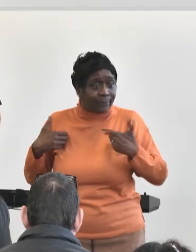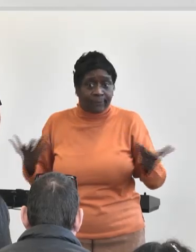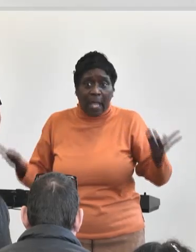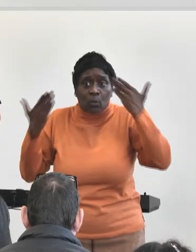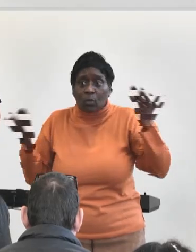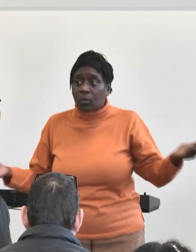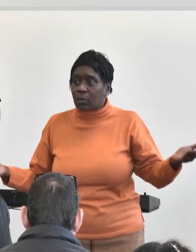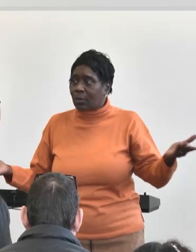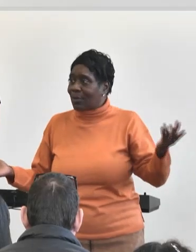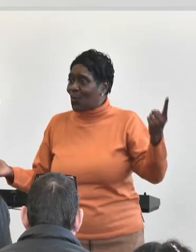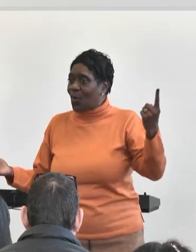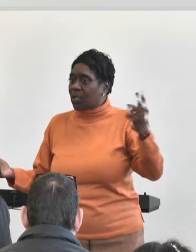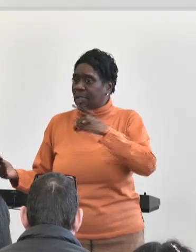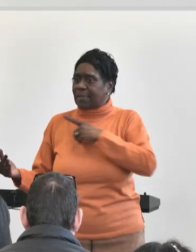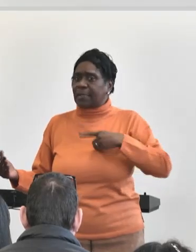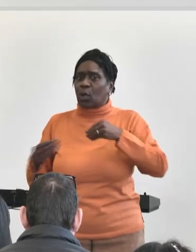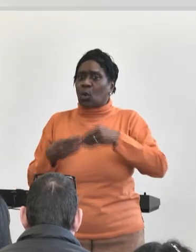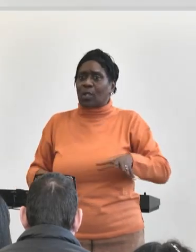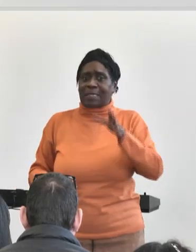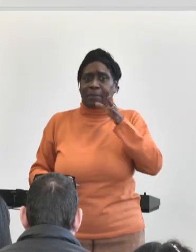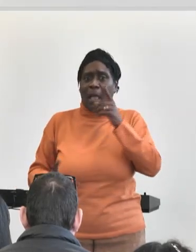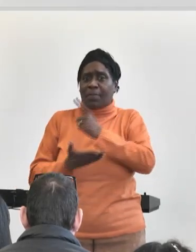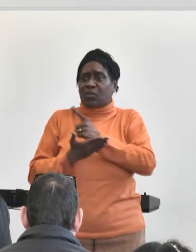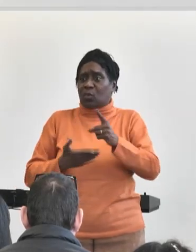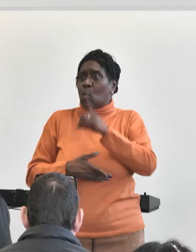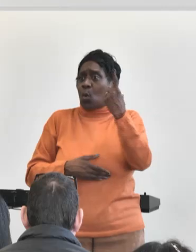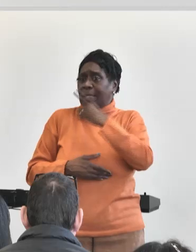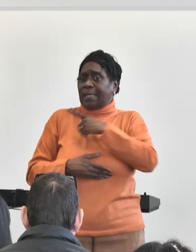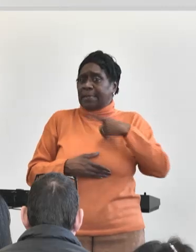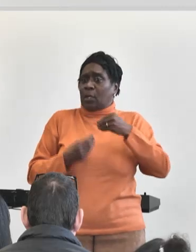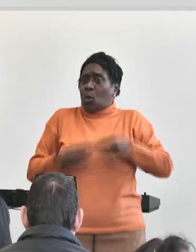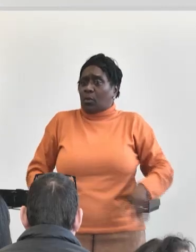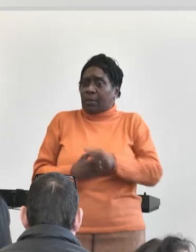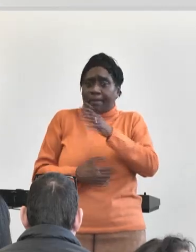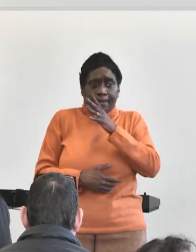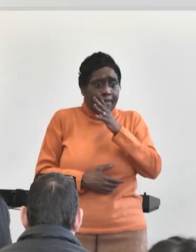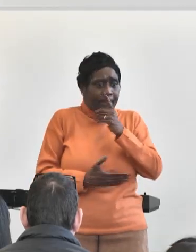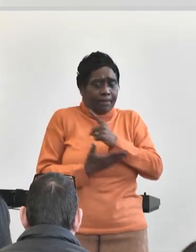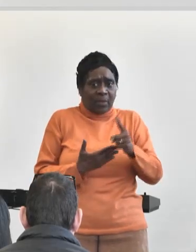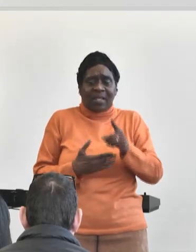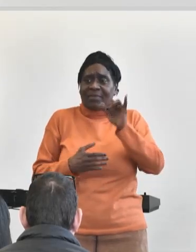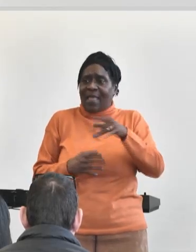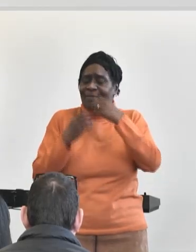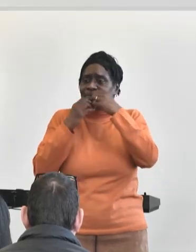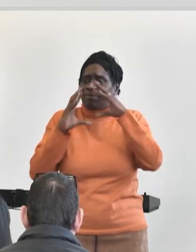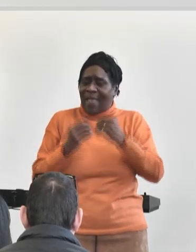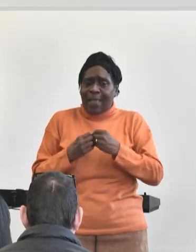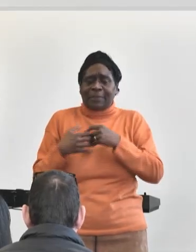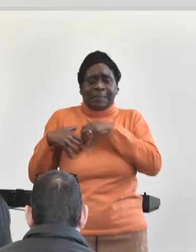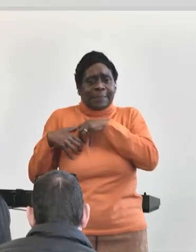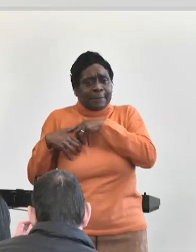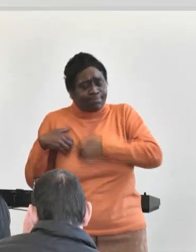resentimientos que pasan. I know one of our deacons lost his mom this week. Sé que uno de los decanos perdió su madre esta semana. I know that dear family is grieving. Sé que esta familia